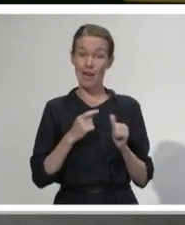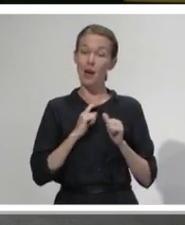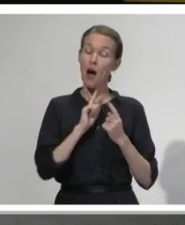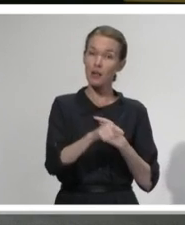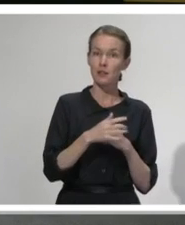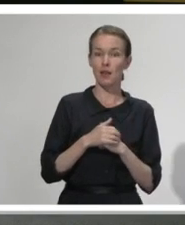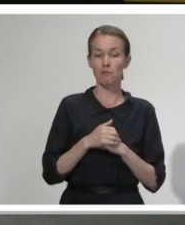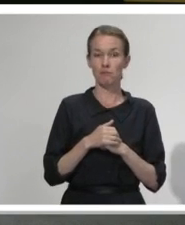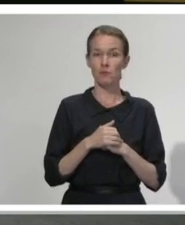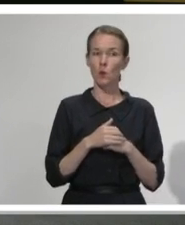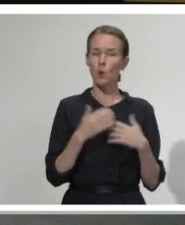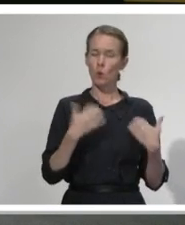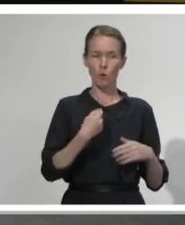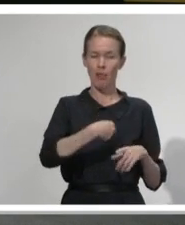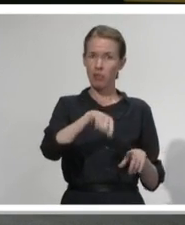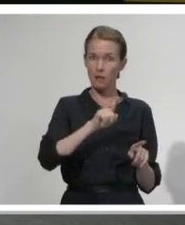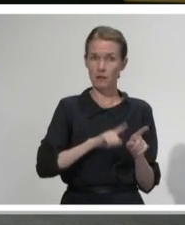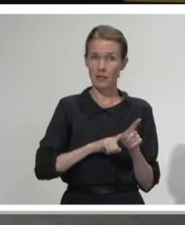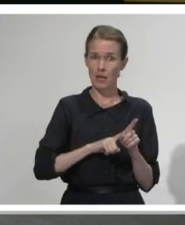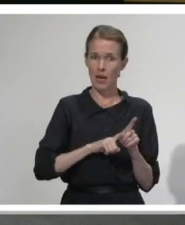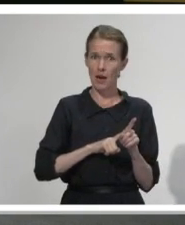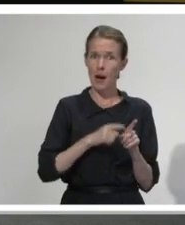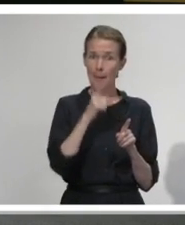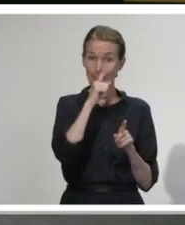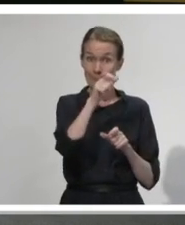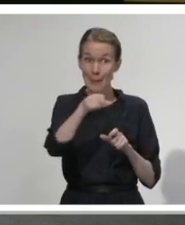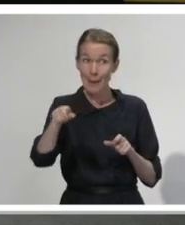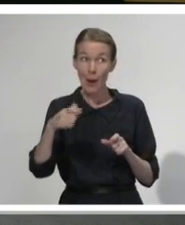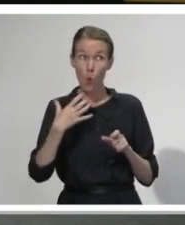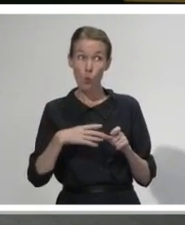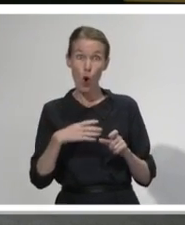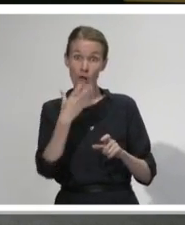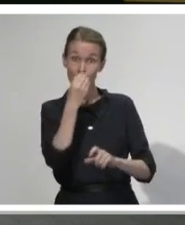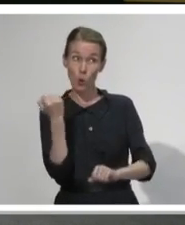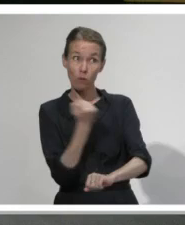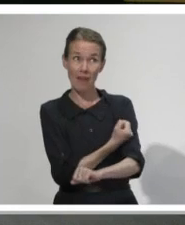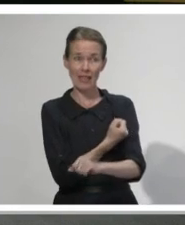out more vaccines than have ever been distributed. We